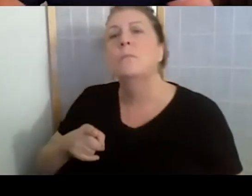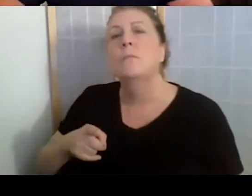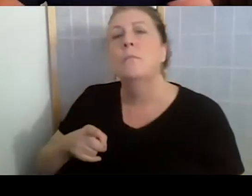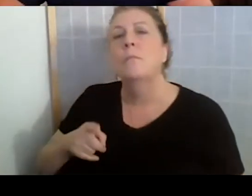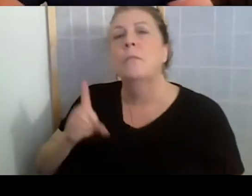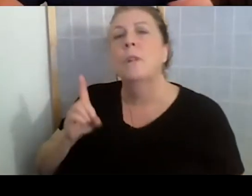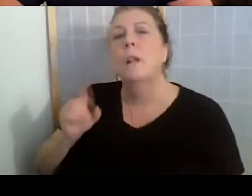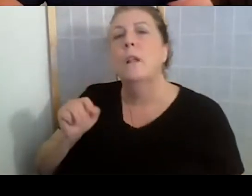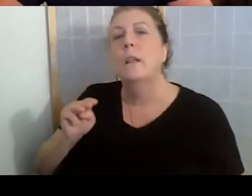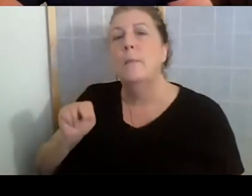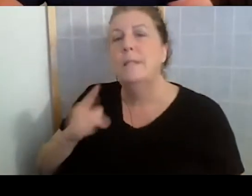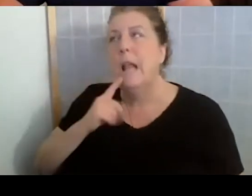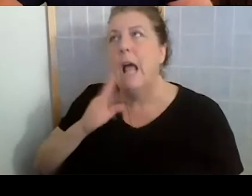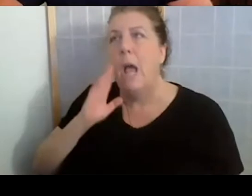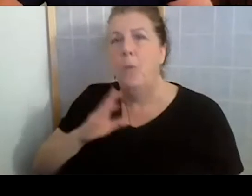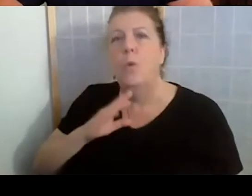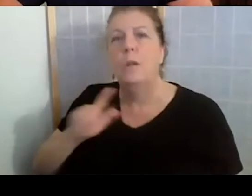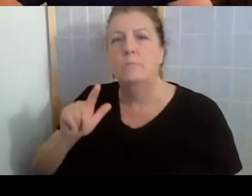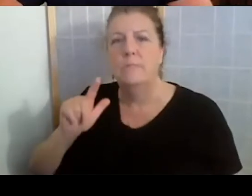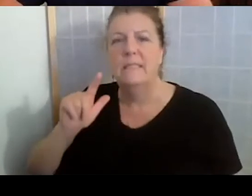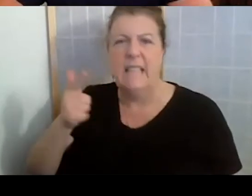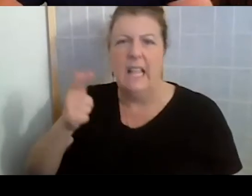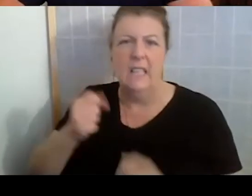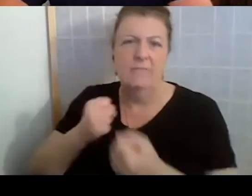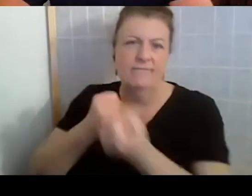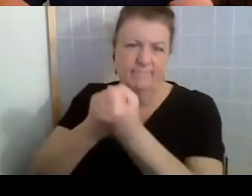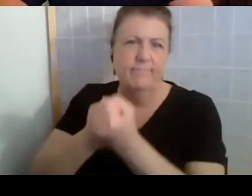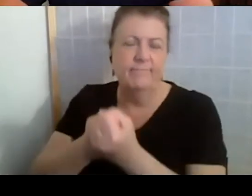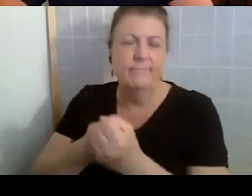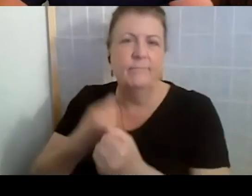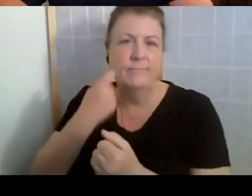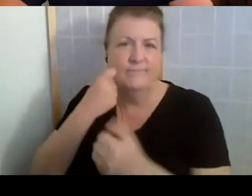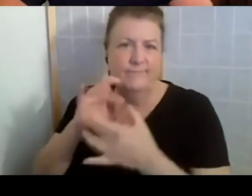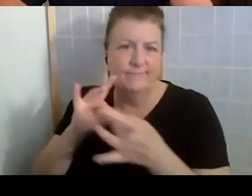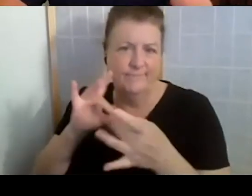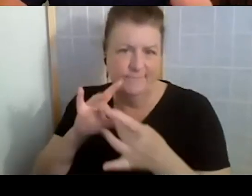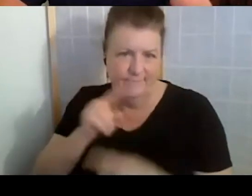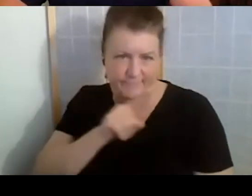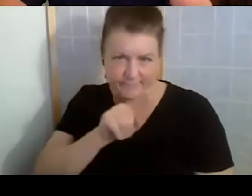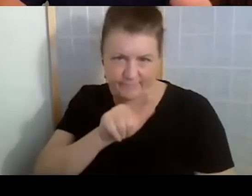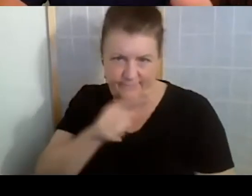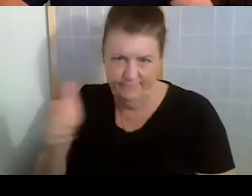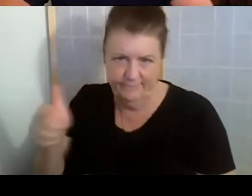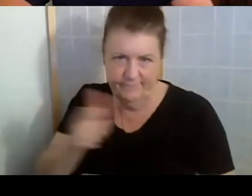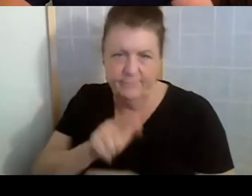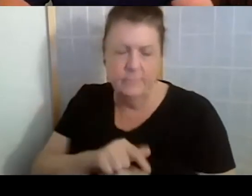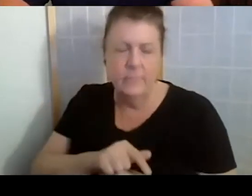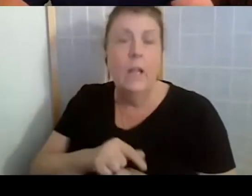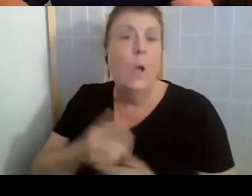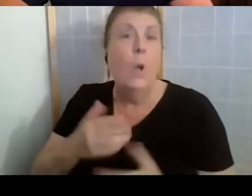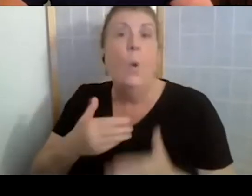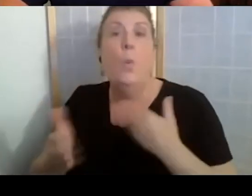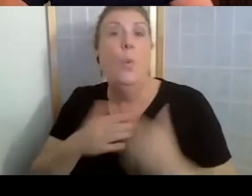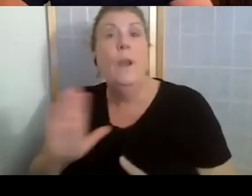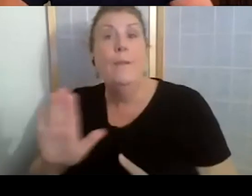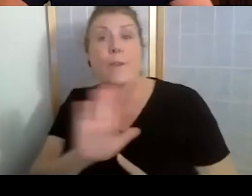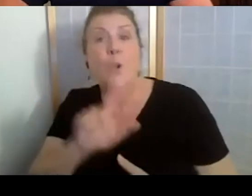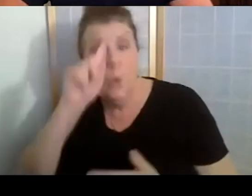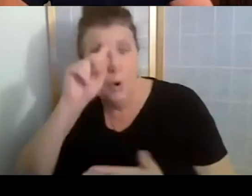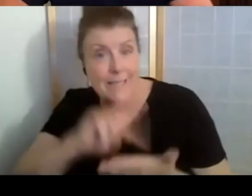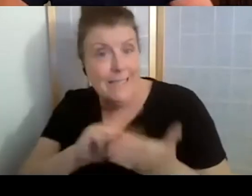what everyone else just said, and I think that, you know, whatever your intention is going into this stuff,